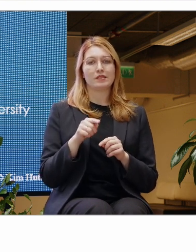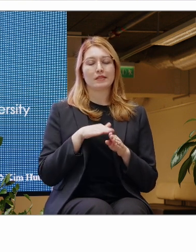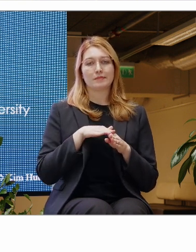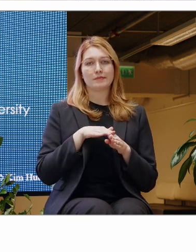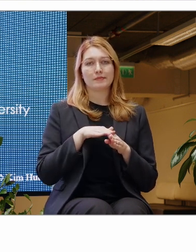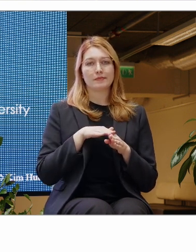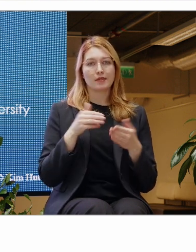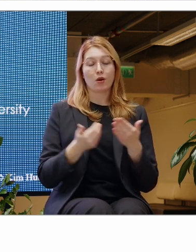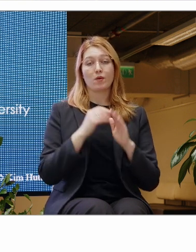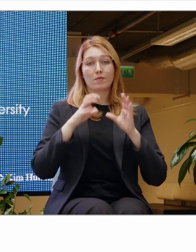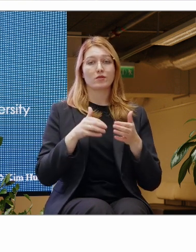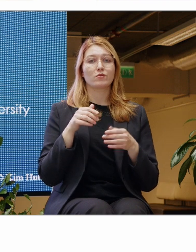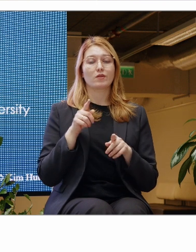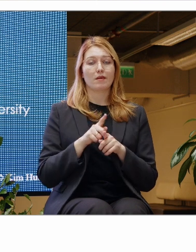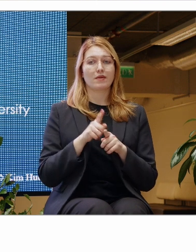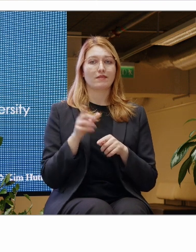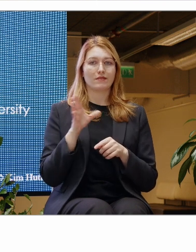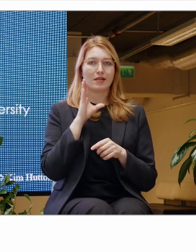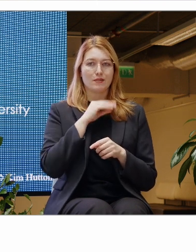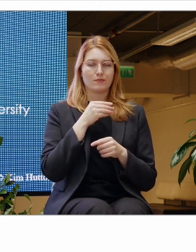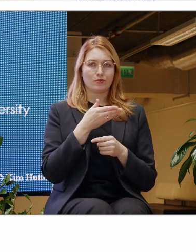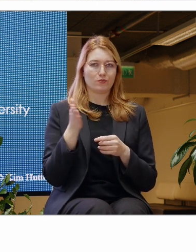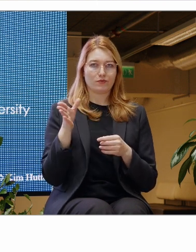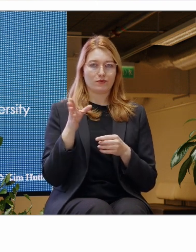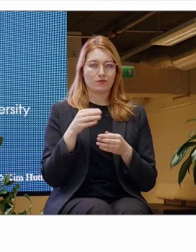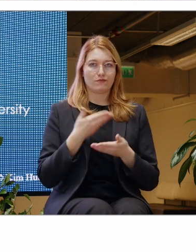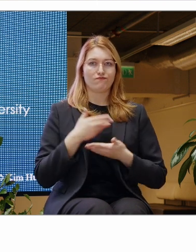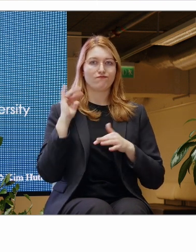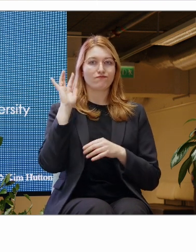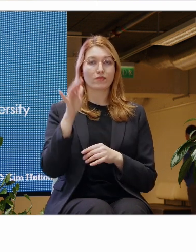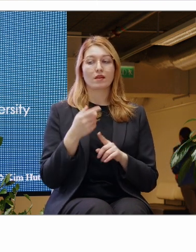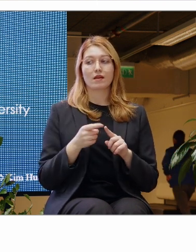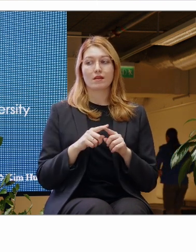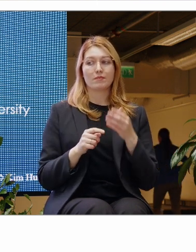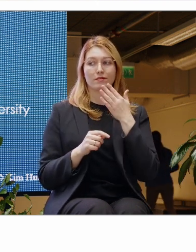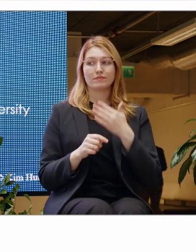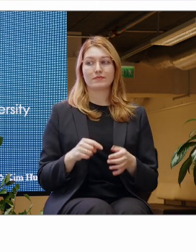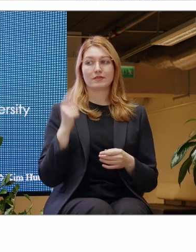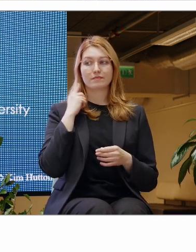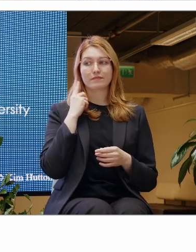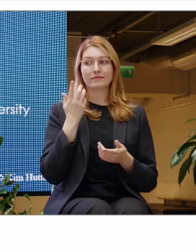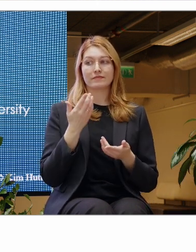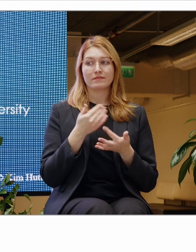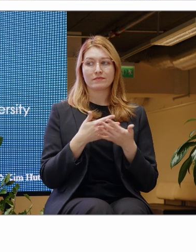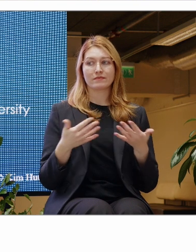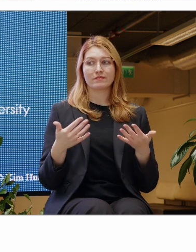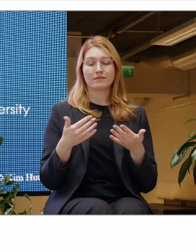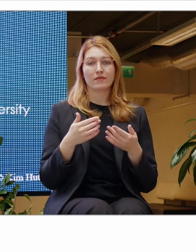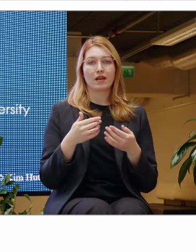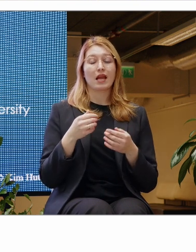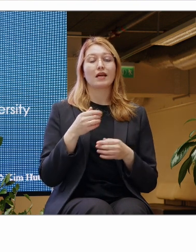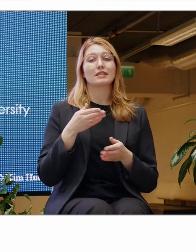your ability to hold that. So it's not just about vision, memory, hearing, dexterity. It's also